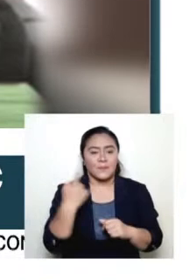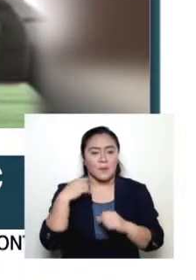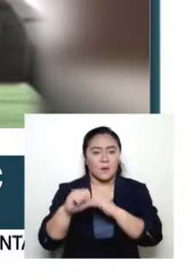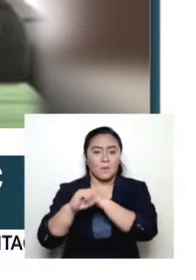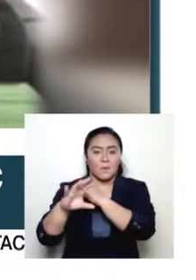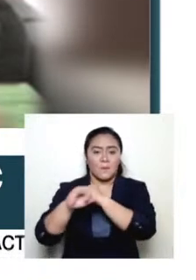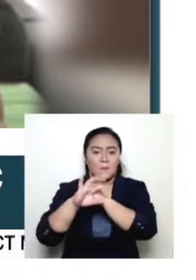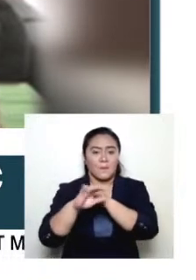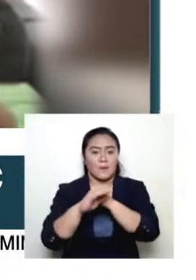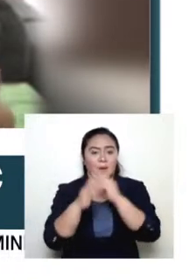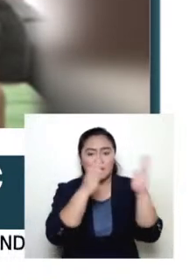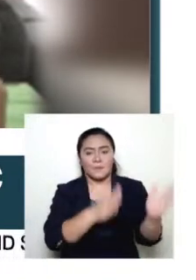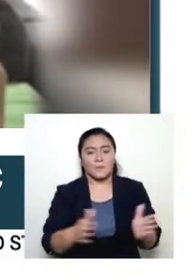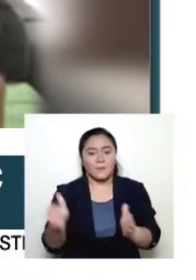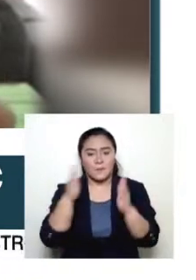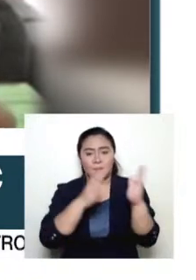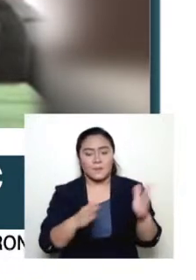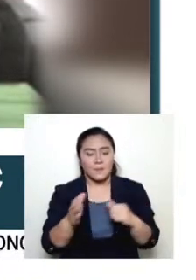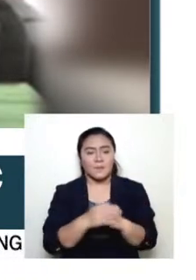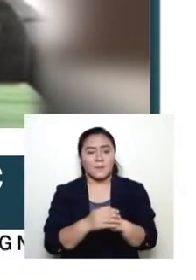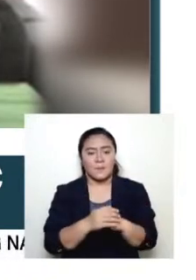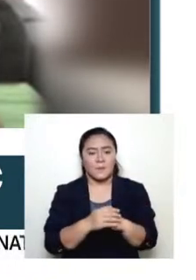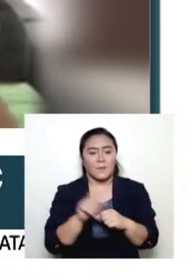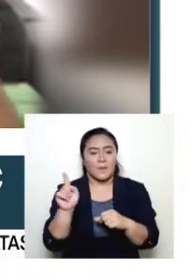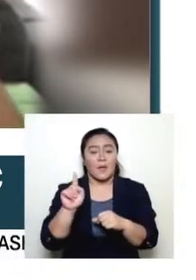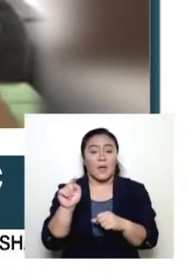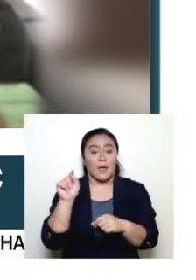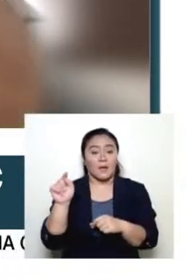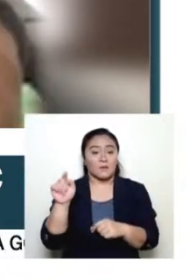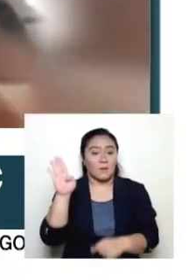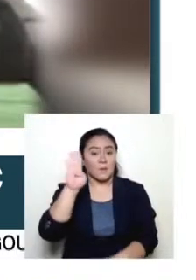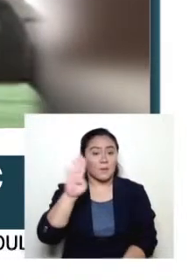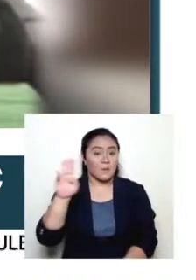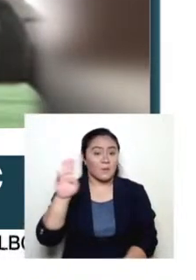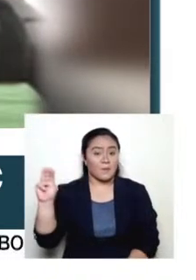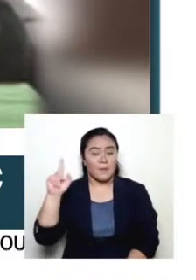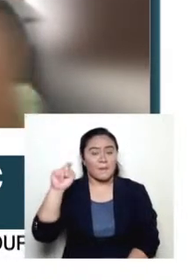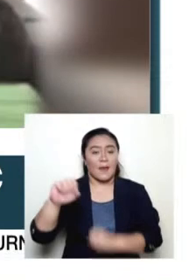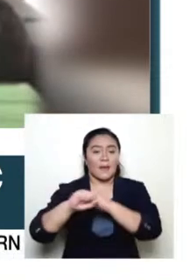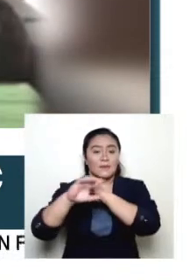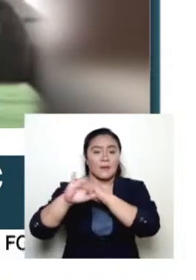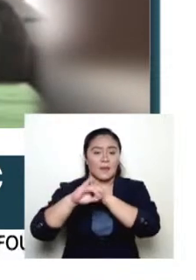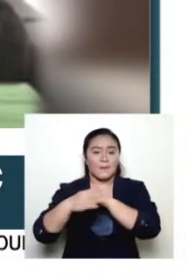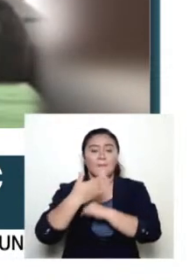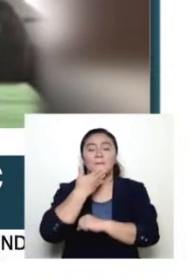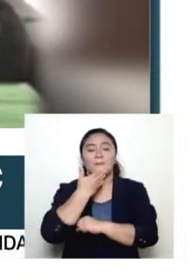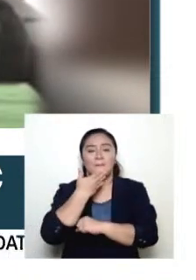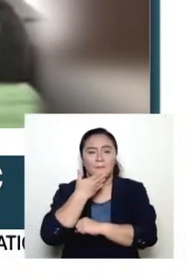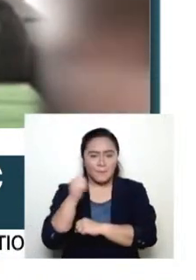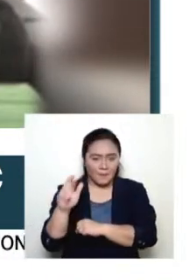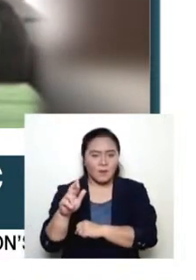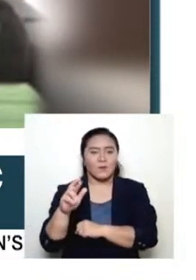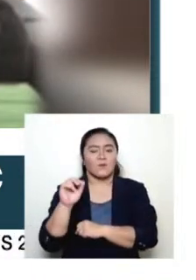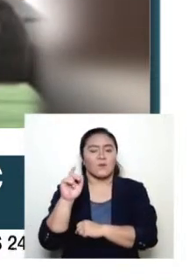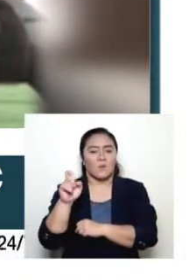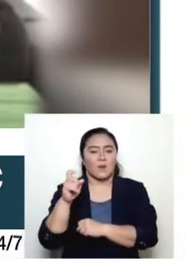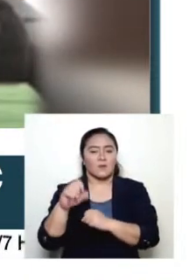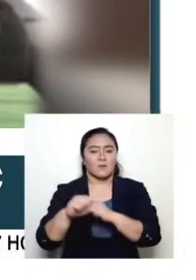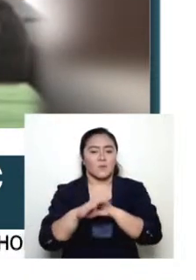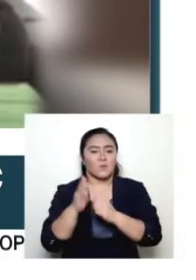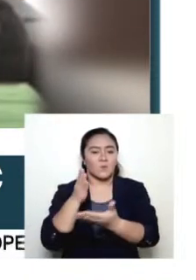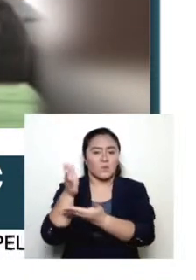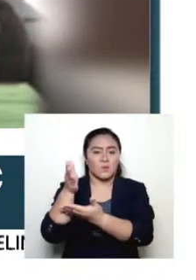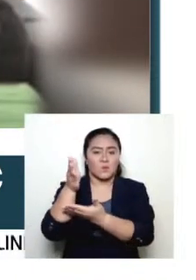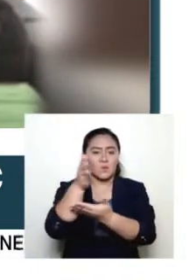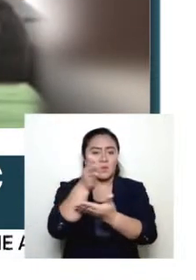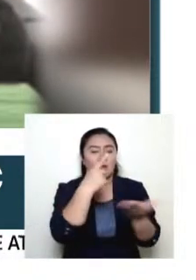strategy. Marcos as Jr. should campaign better by appearing in debates, by going and, you know,